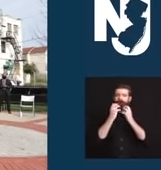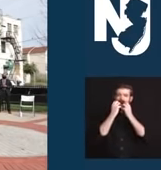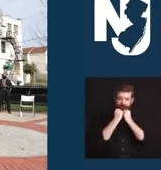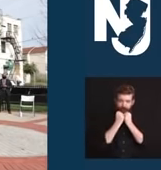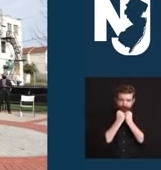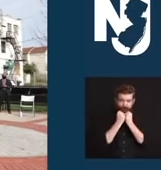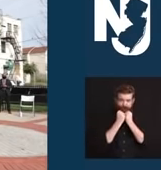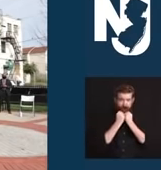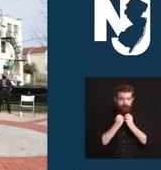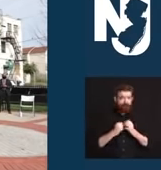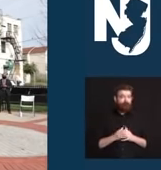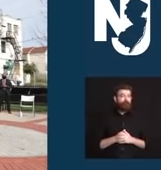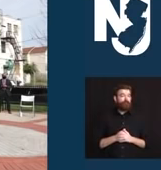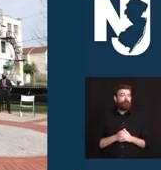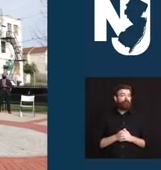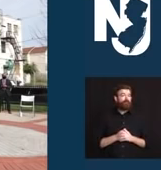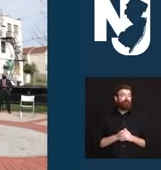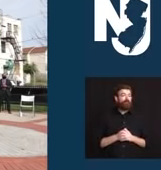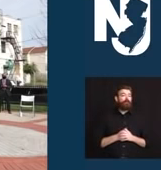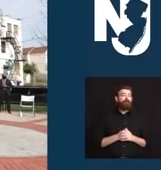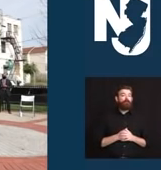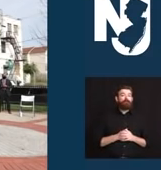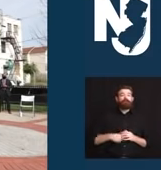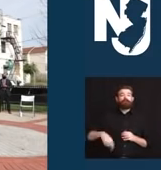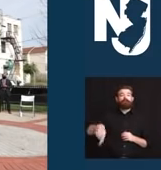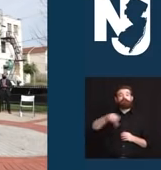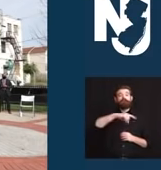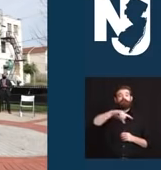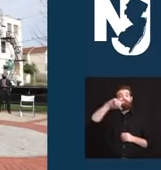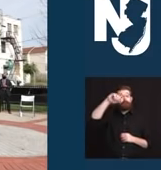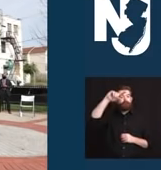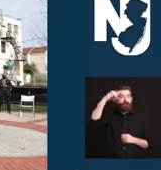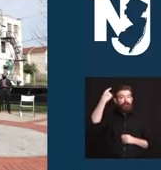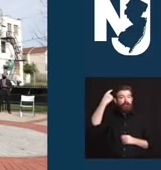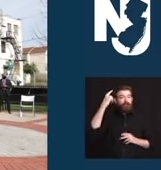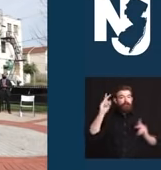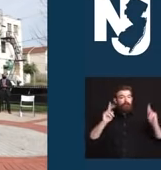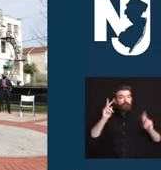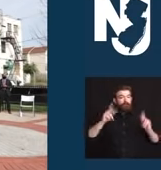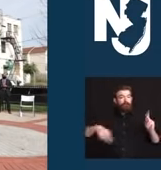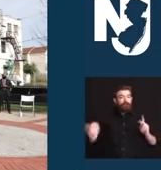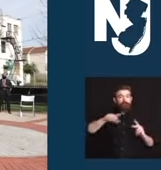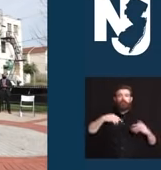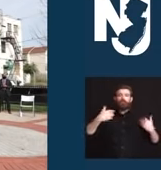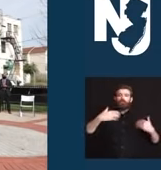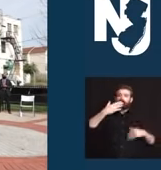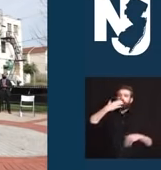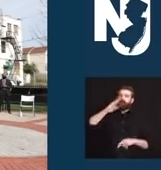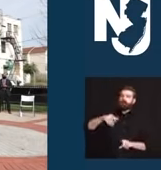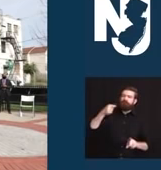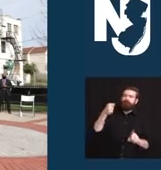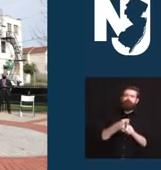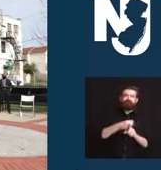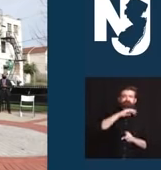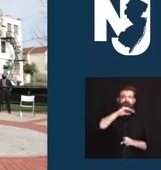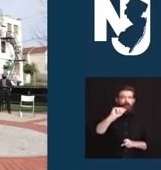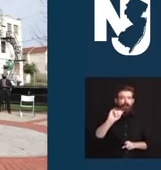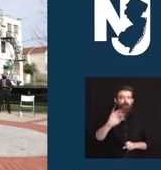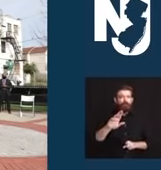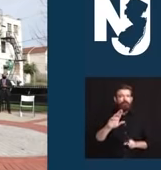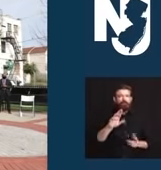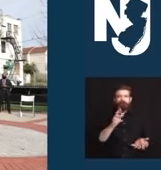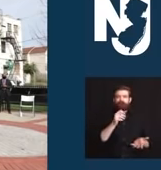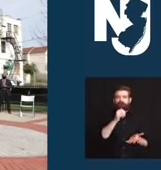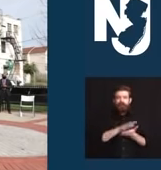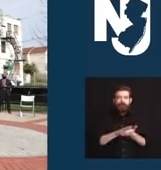borne an outsized impact in our urban areas. That impact is reflected in the long-standing